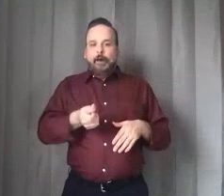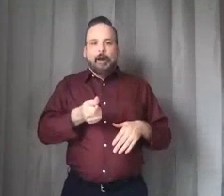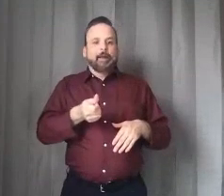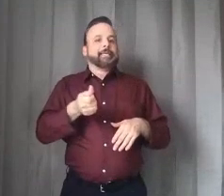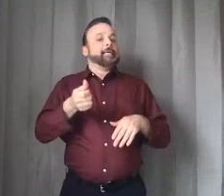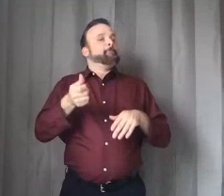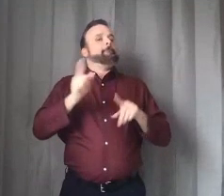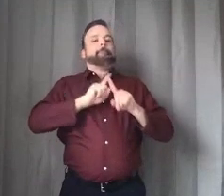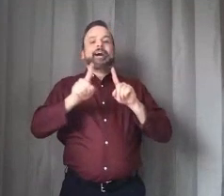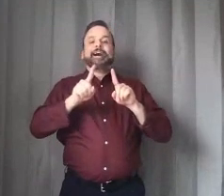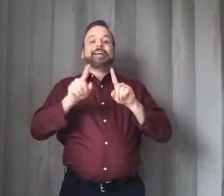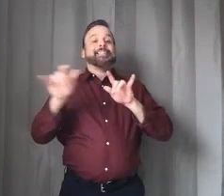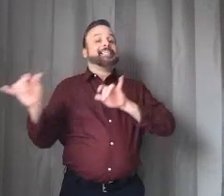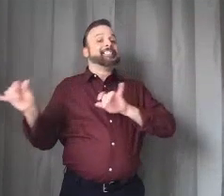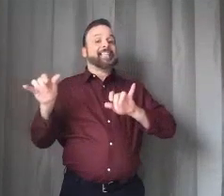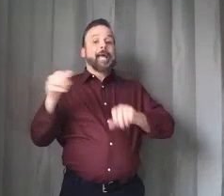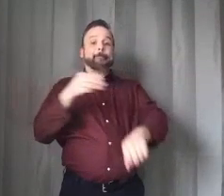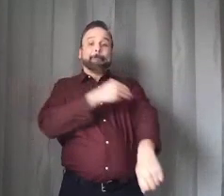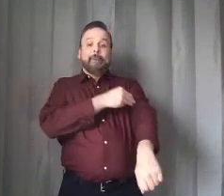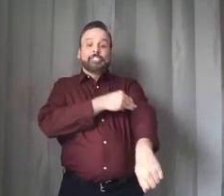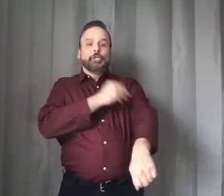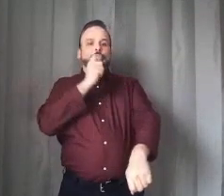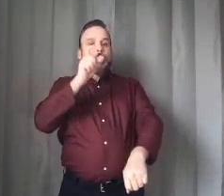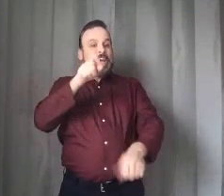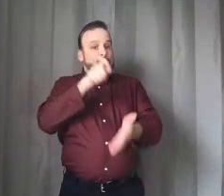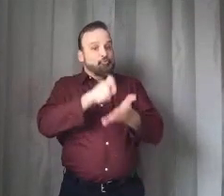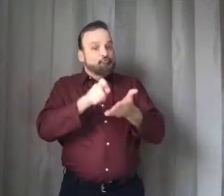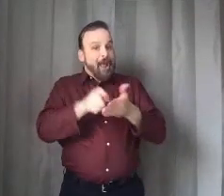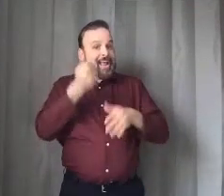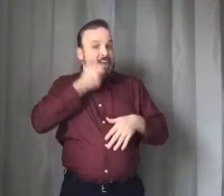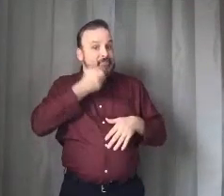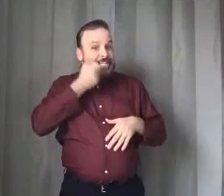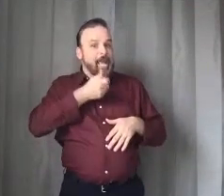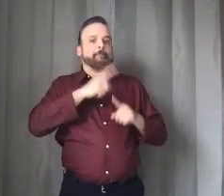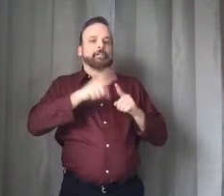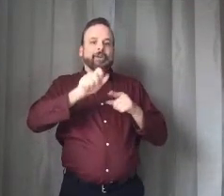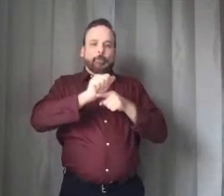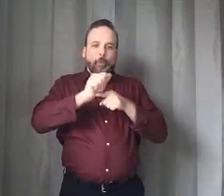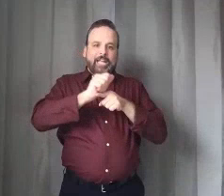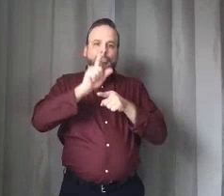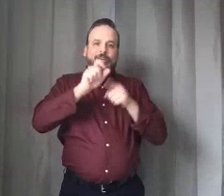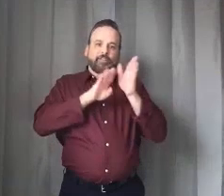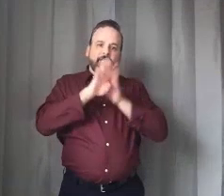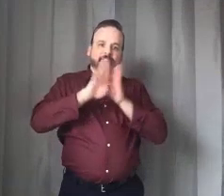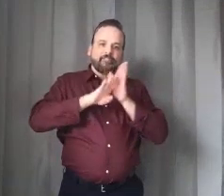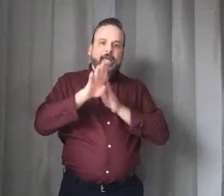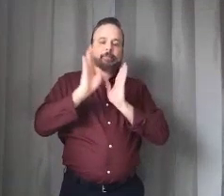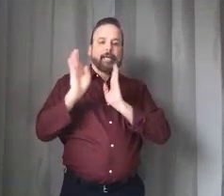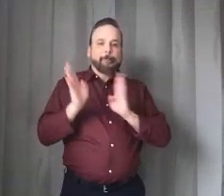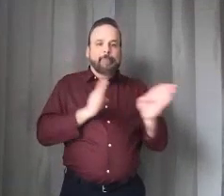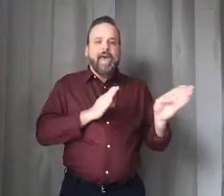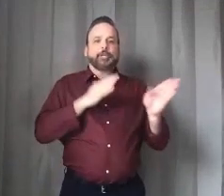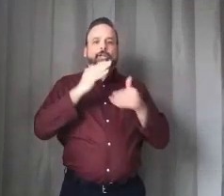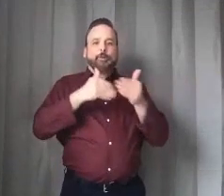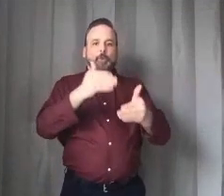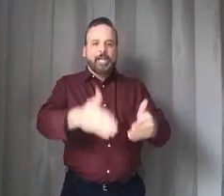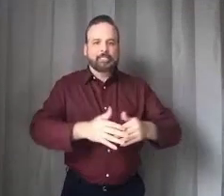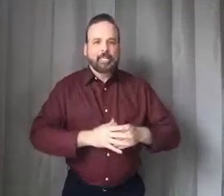So you don't have to write every day, but you do have to practice, and you need to develop like a pattern and a